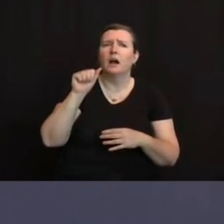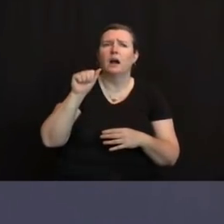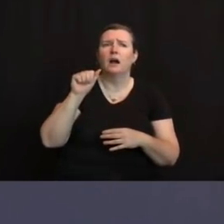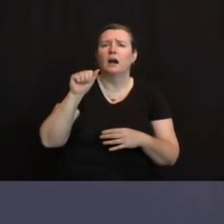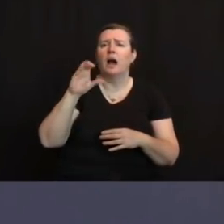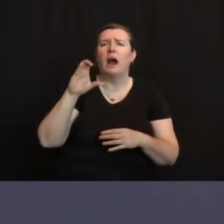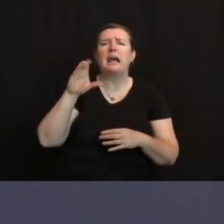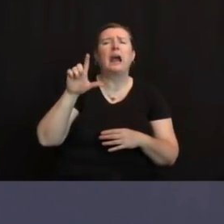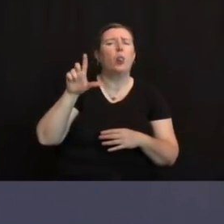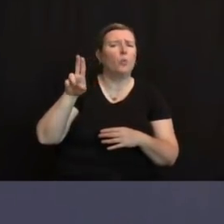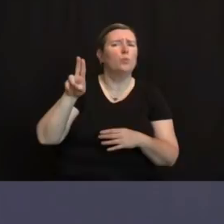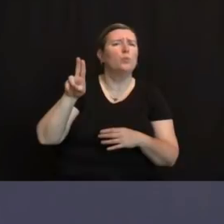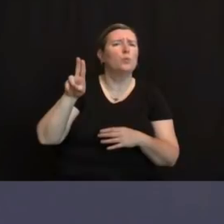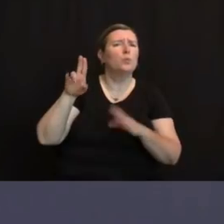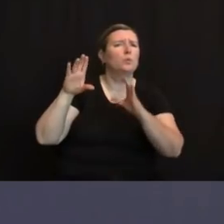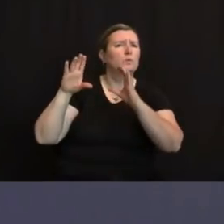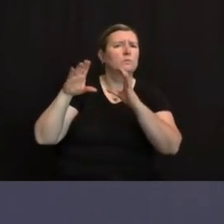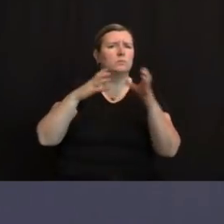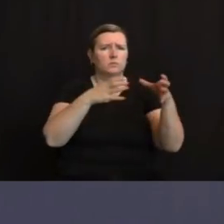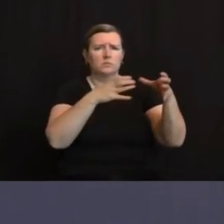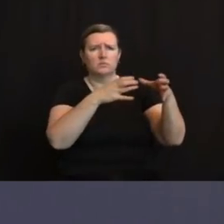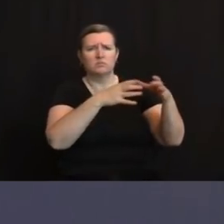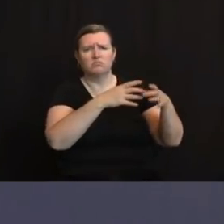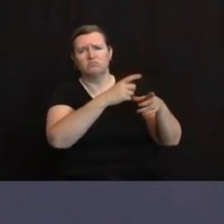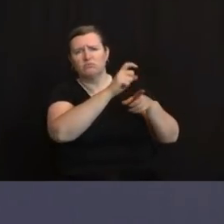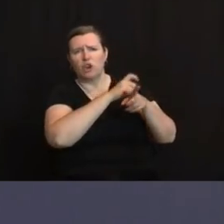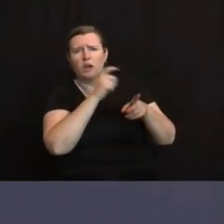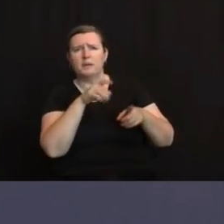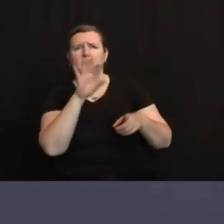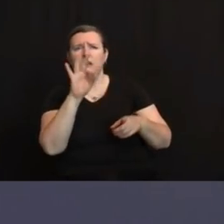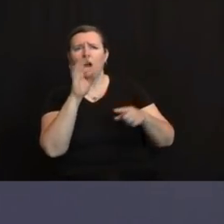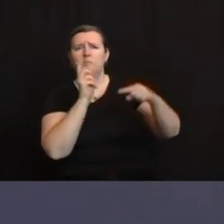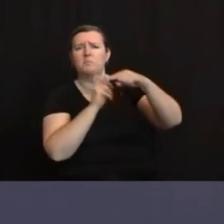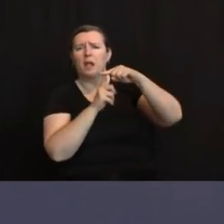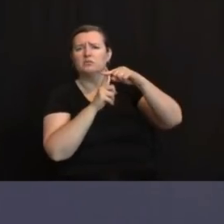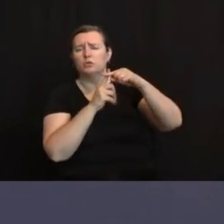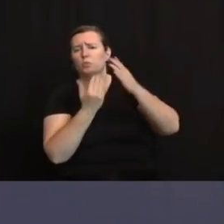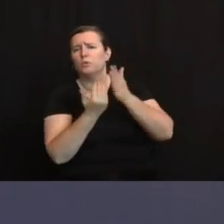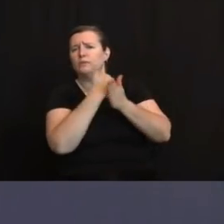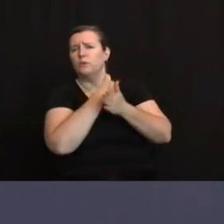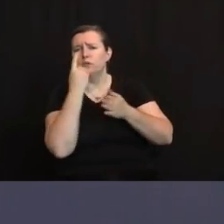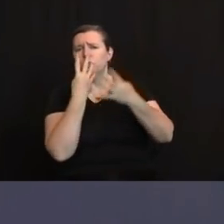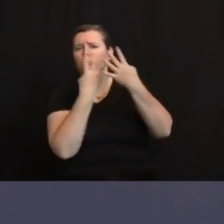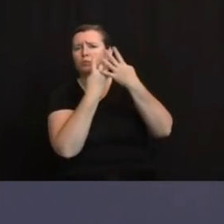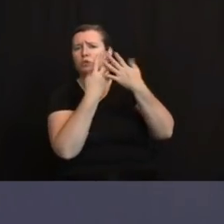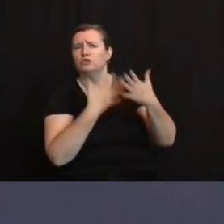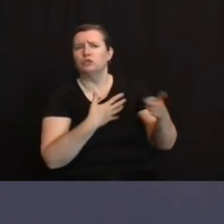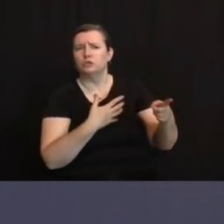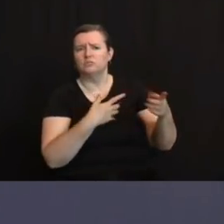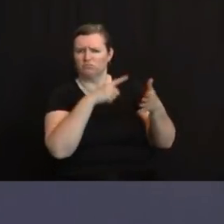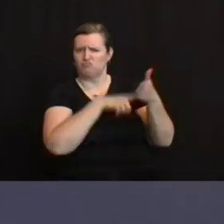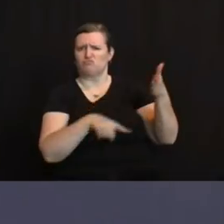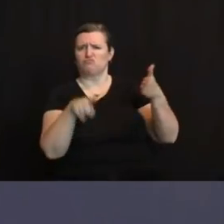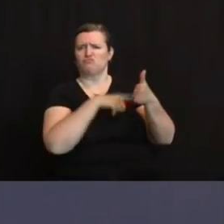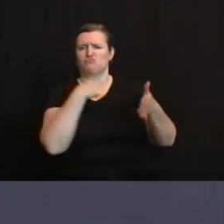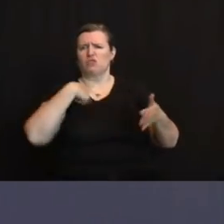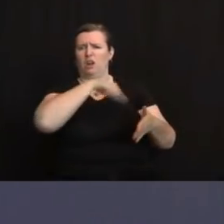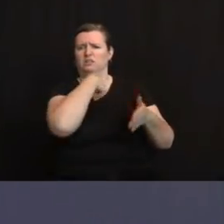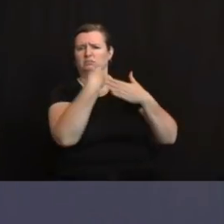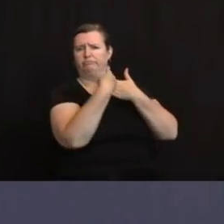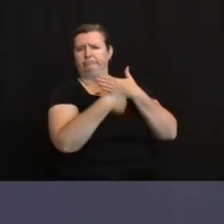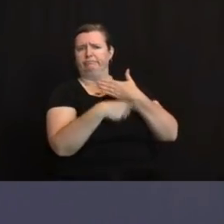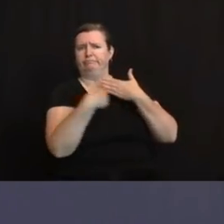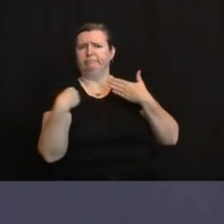a grade of an F+ for its handling of the coronavirus in prisons. The state was criticized for, among other things, not halting jail admissions and was